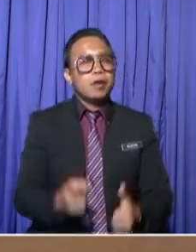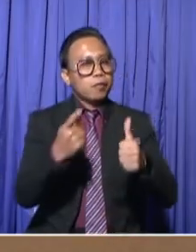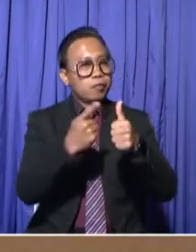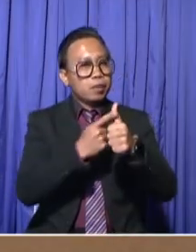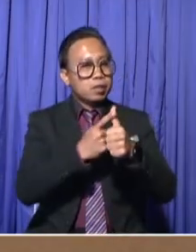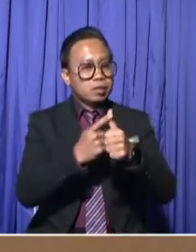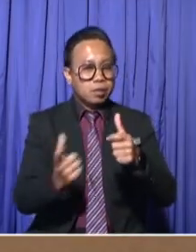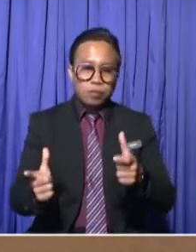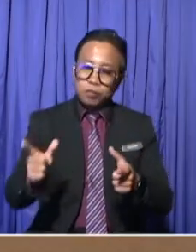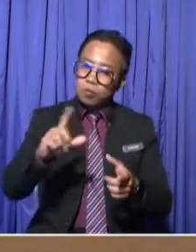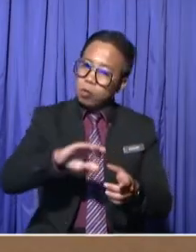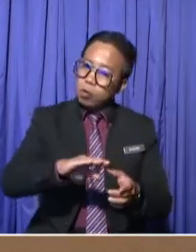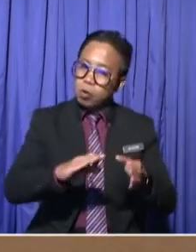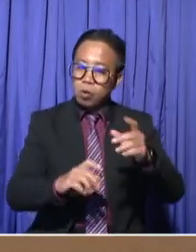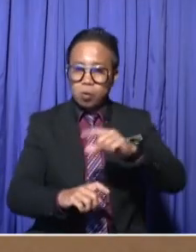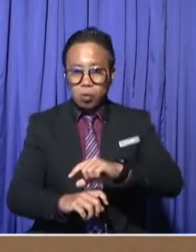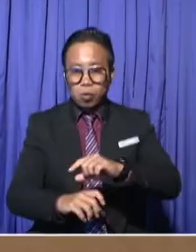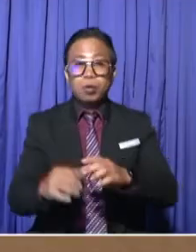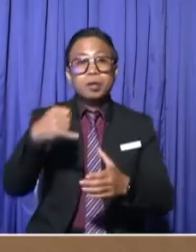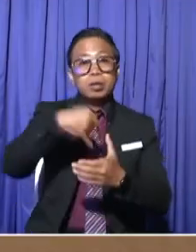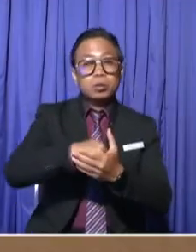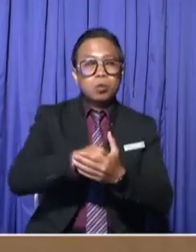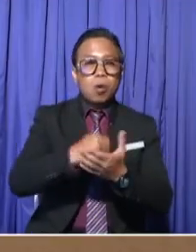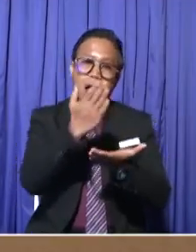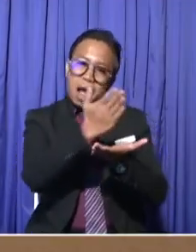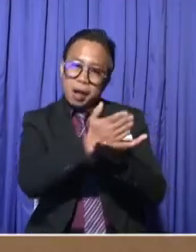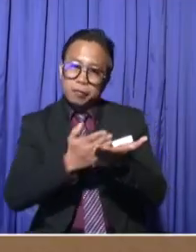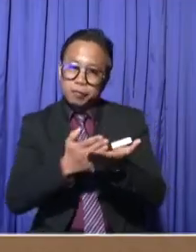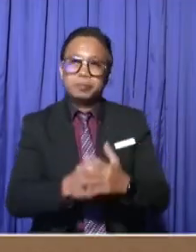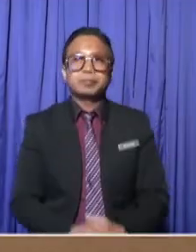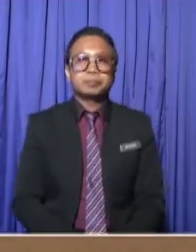First, fold the paper into half.